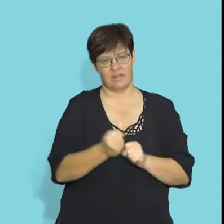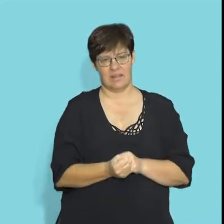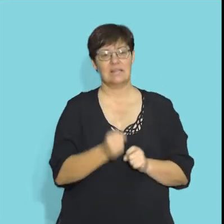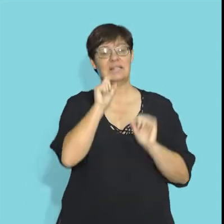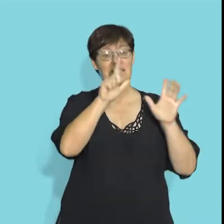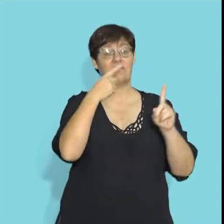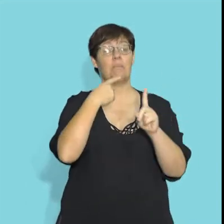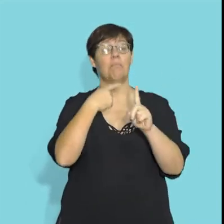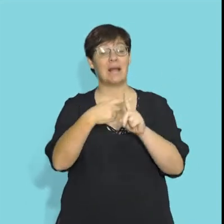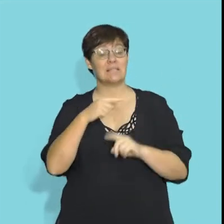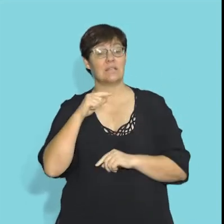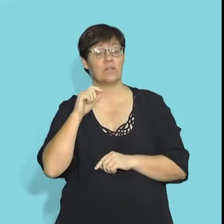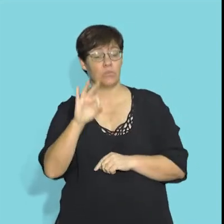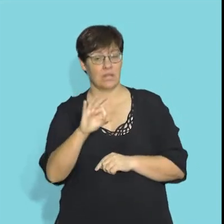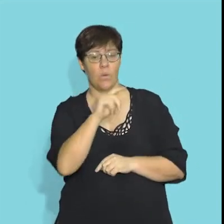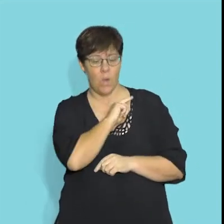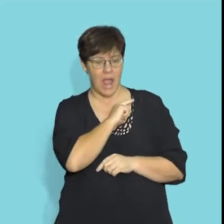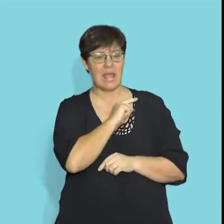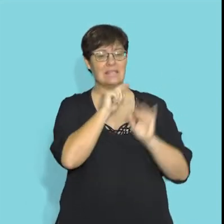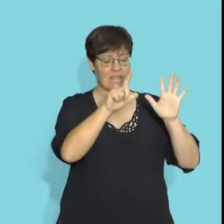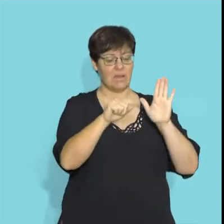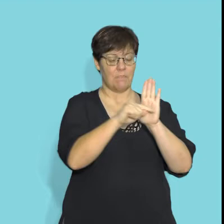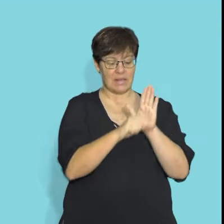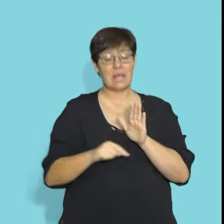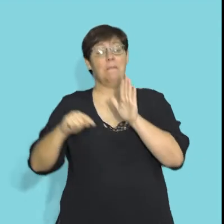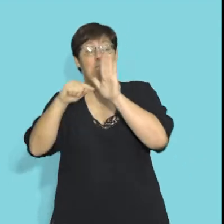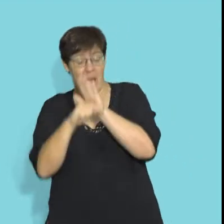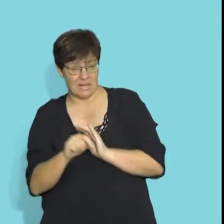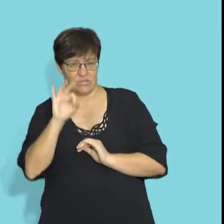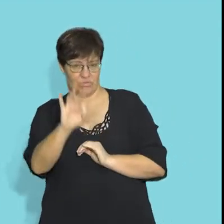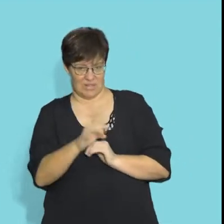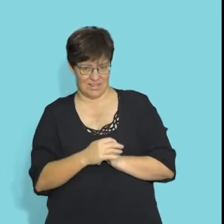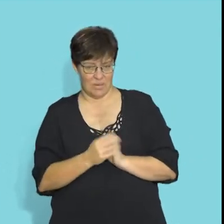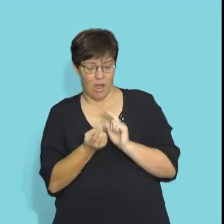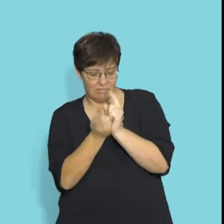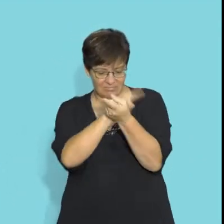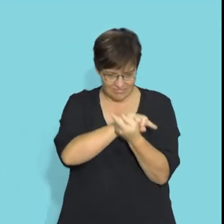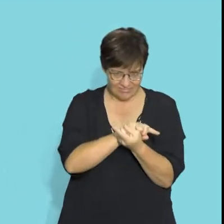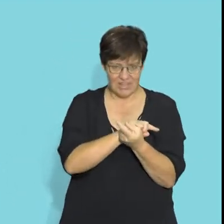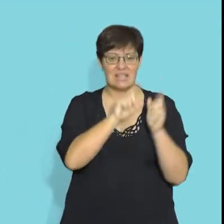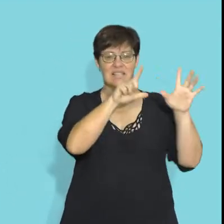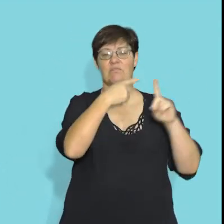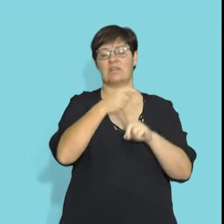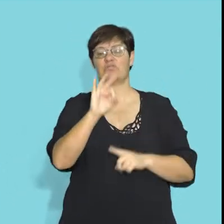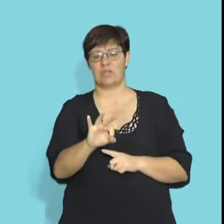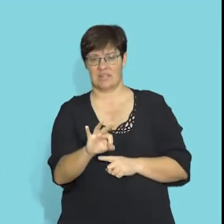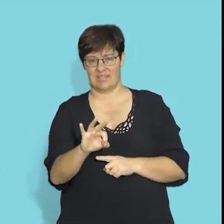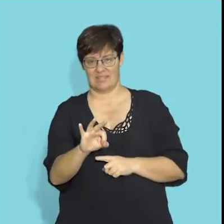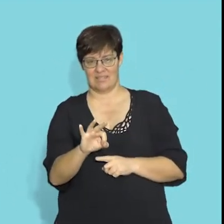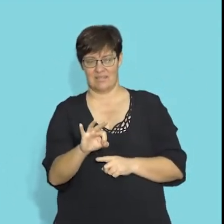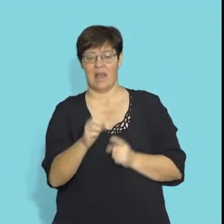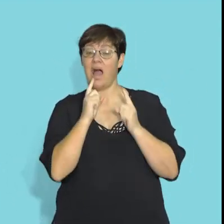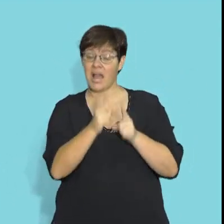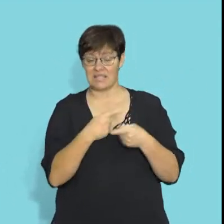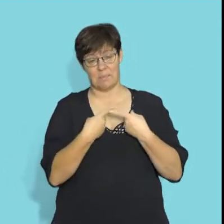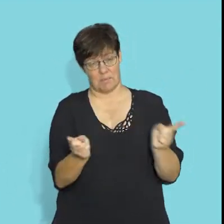minus 3. It's 7 minus negative 3, and that's important because that becomes a positive. That becomes 7 plus 3 and